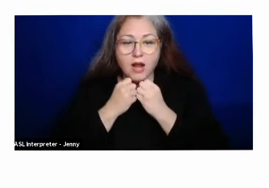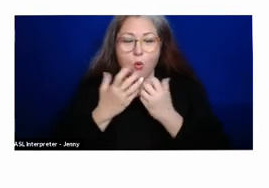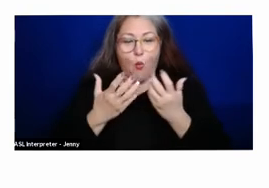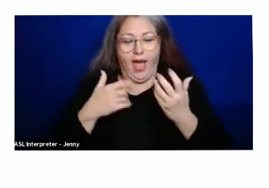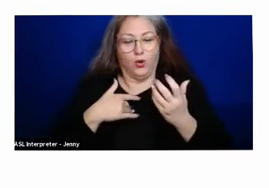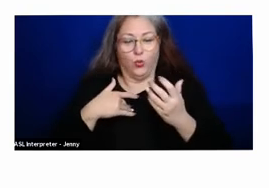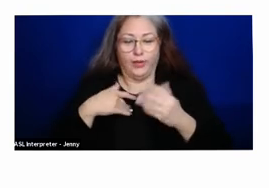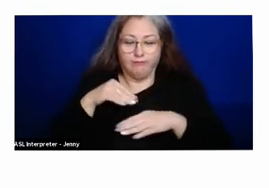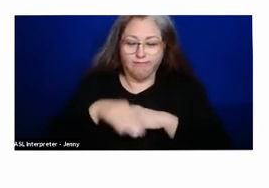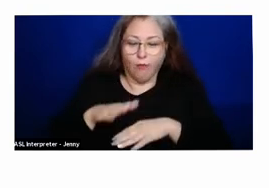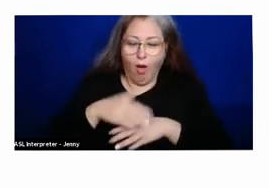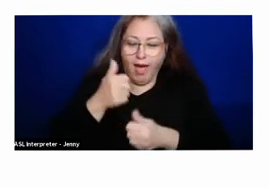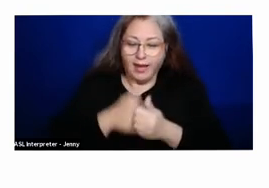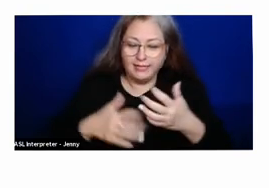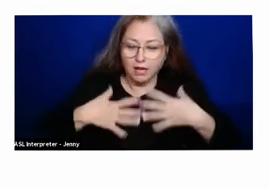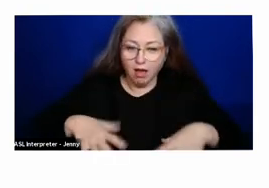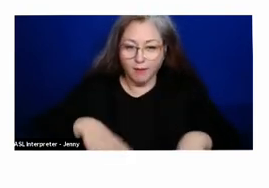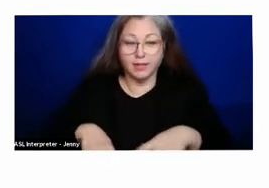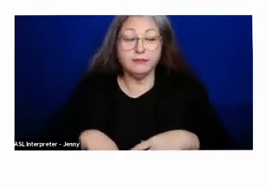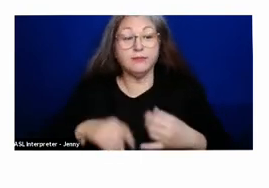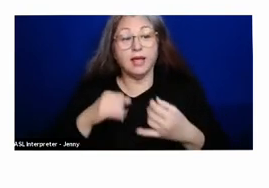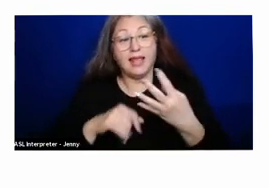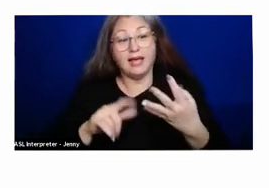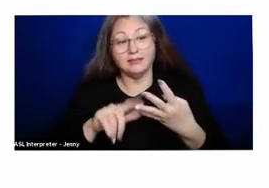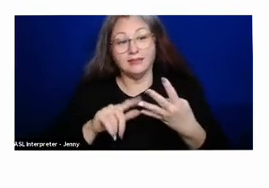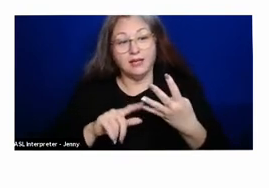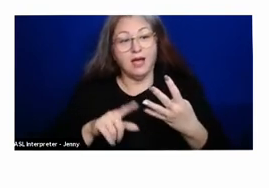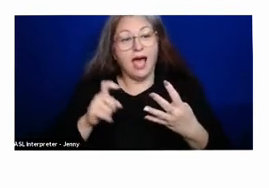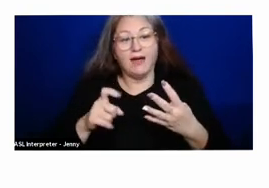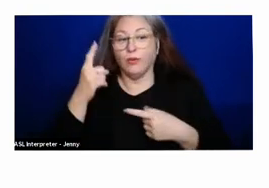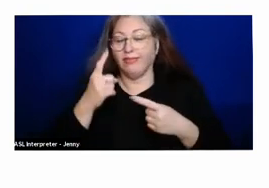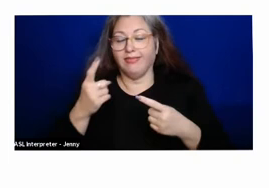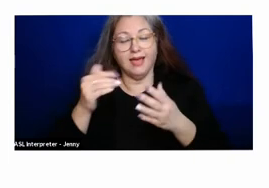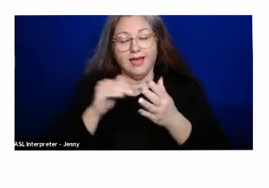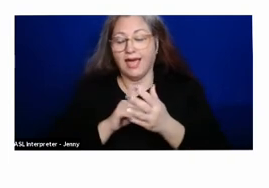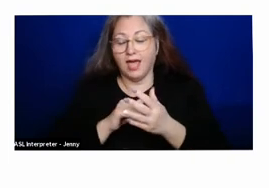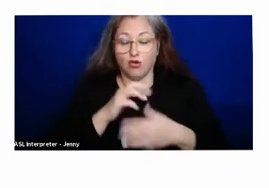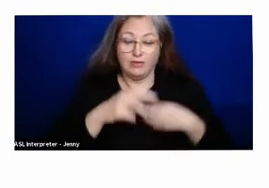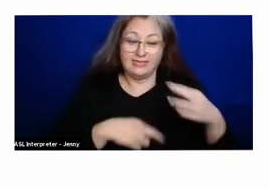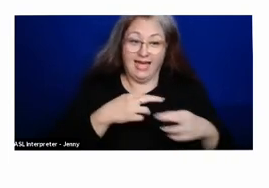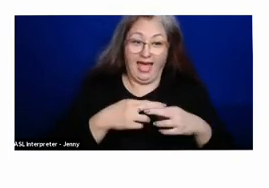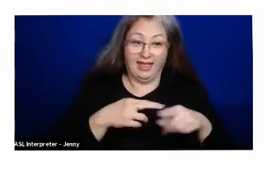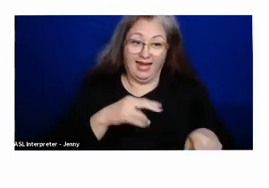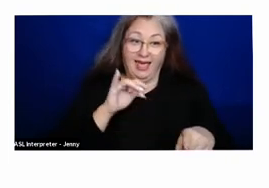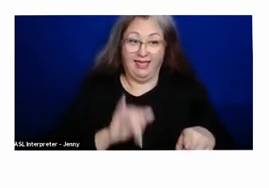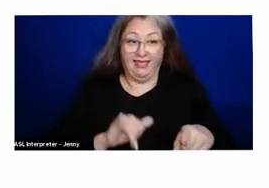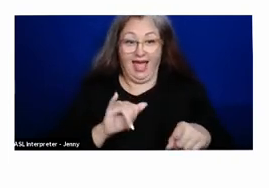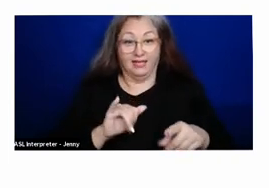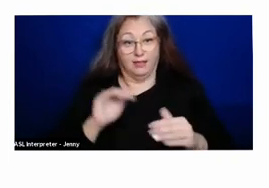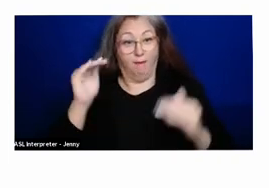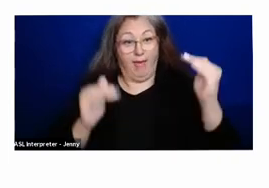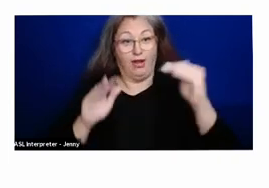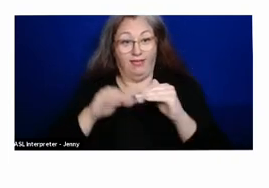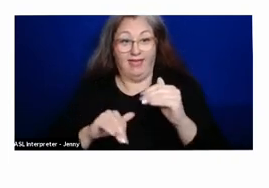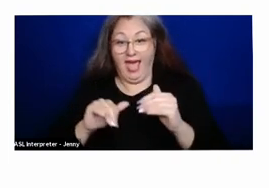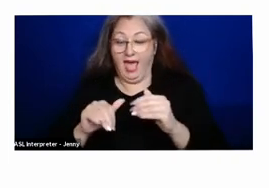touch. Lastly, I think we need to rethink this idea that recycling is somehow superior to decomposition and decay.